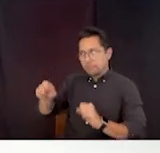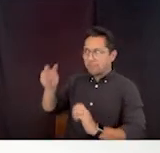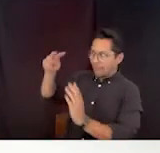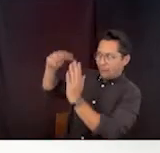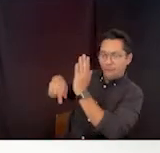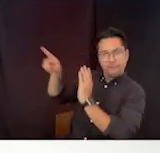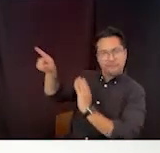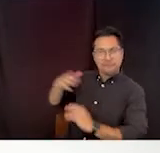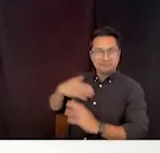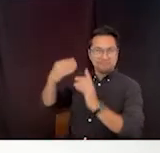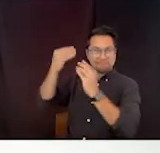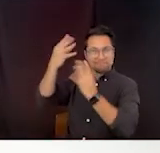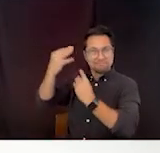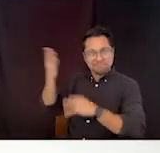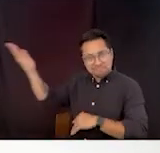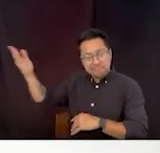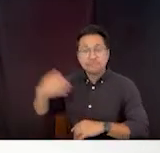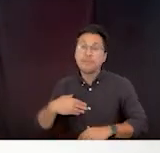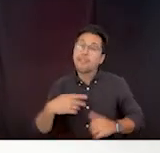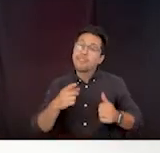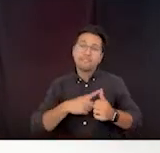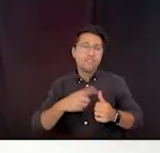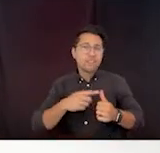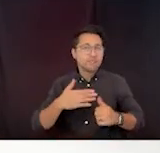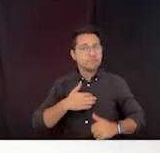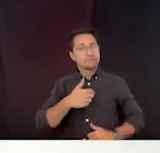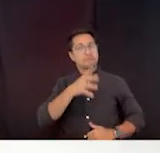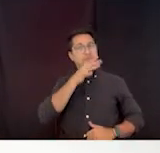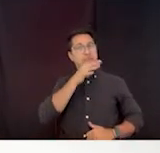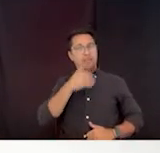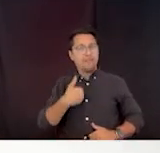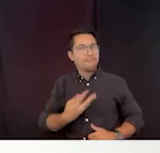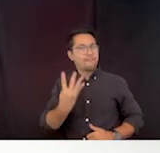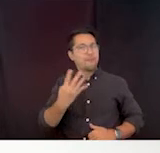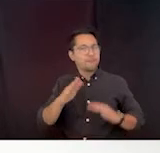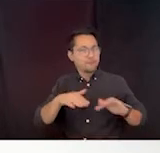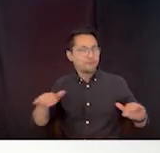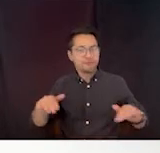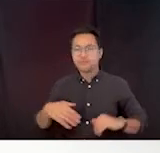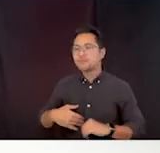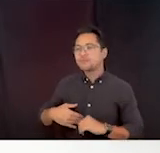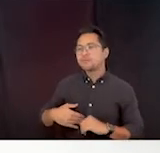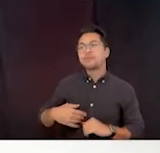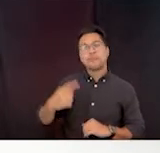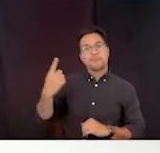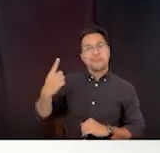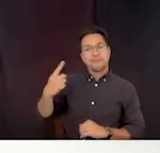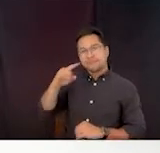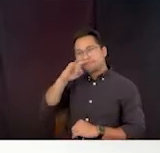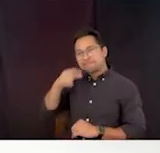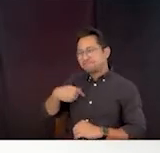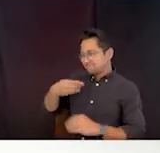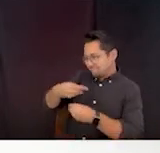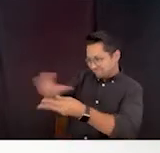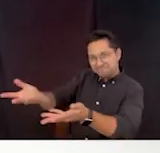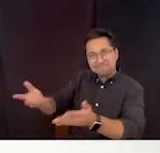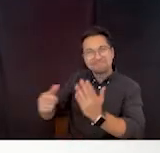screen, I'm first and foremost a mother of 4 amazing children, one of them that gave you the brochure